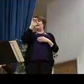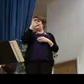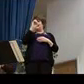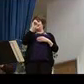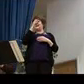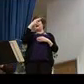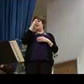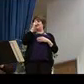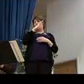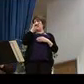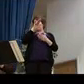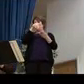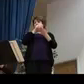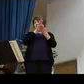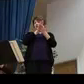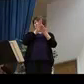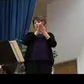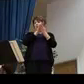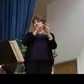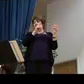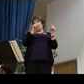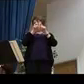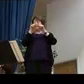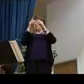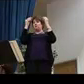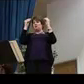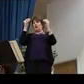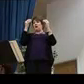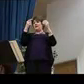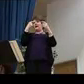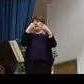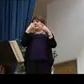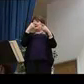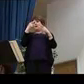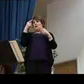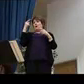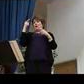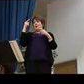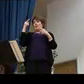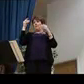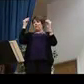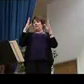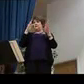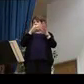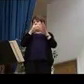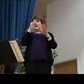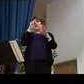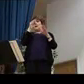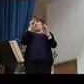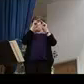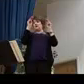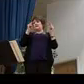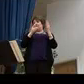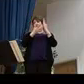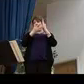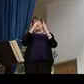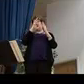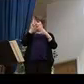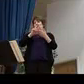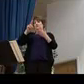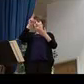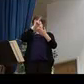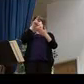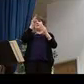also taught as an adjunct professor at Montana Tech, University of Montana in Butte. Please help me welcome our